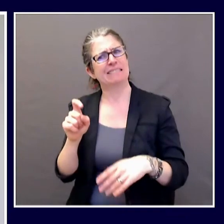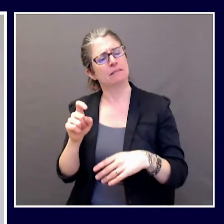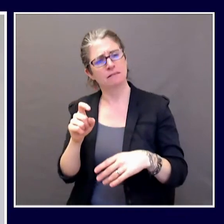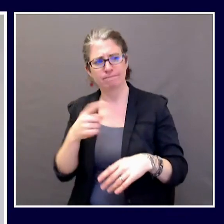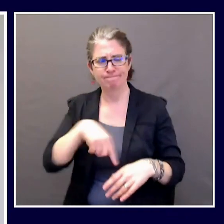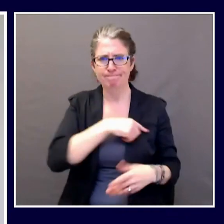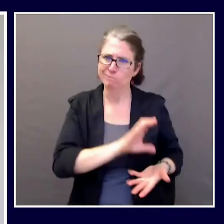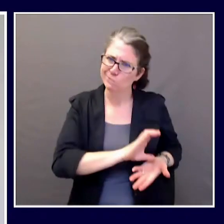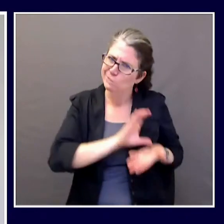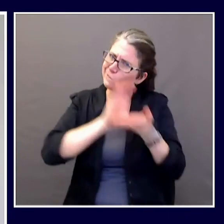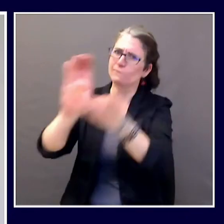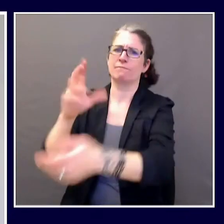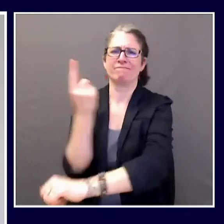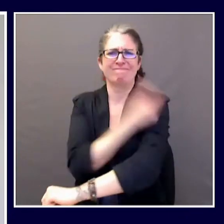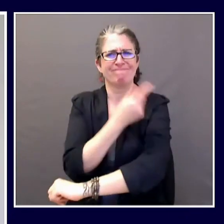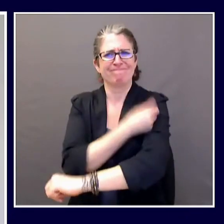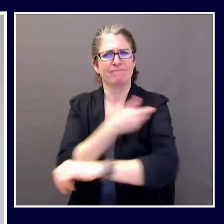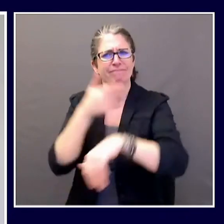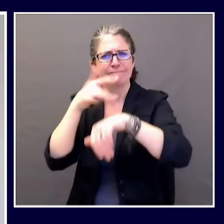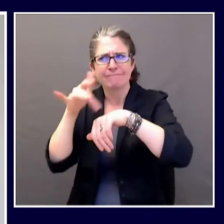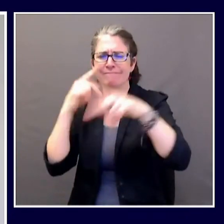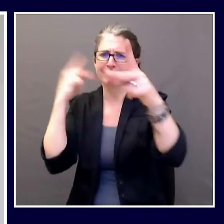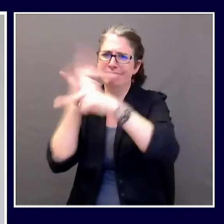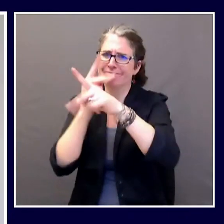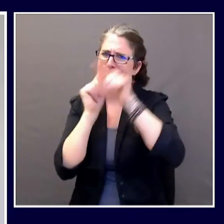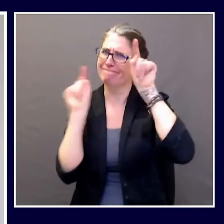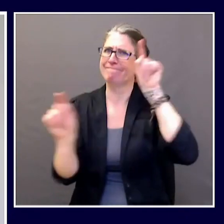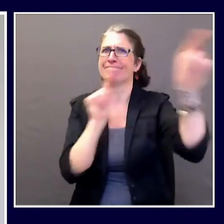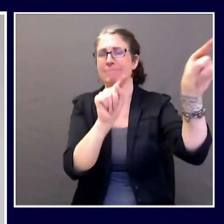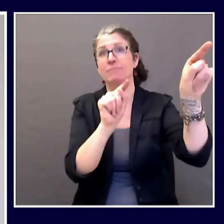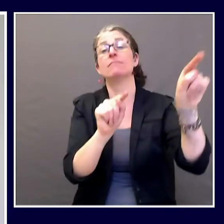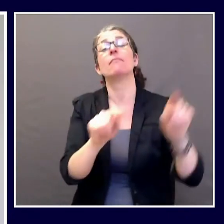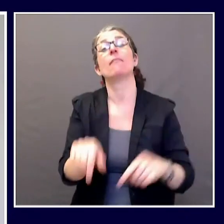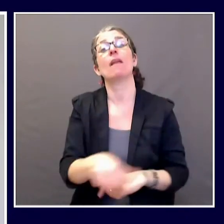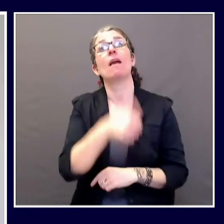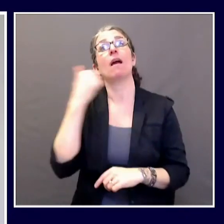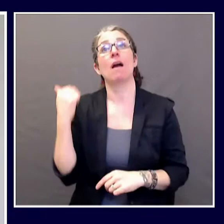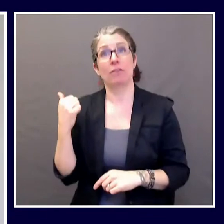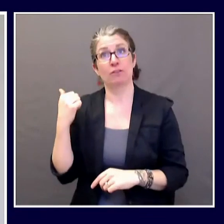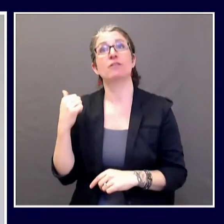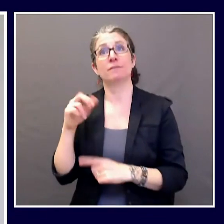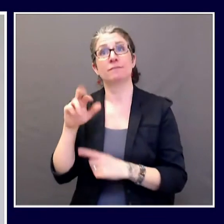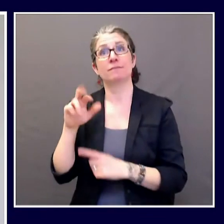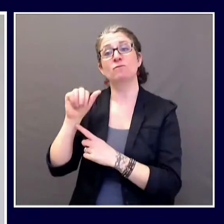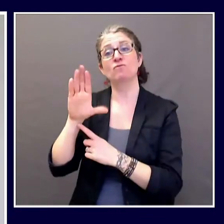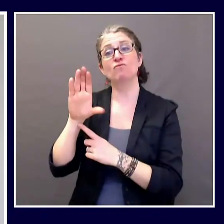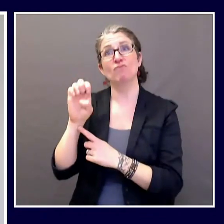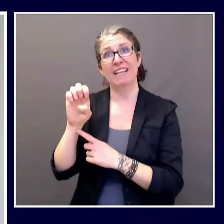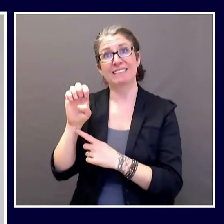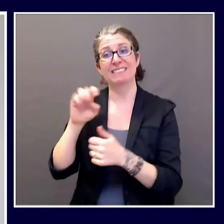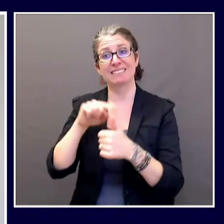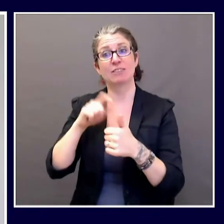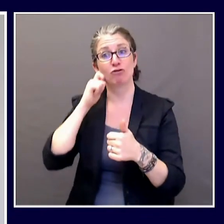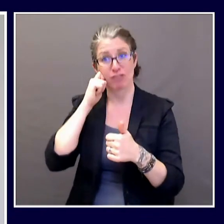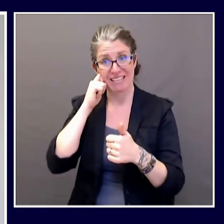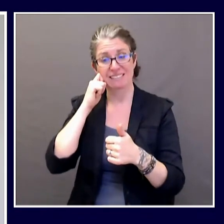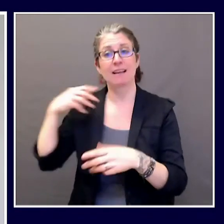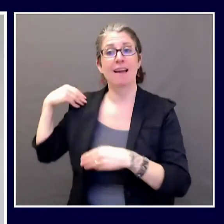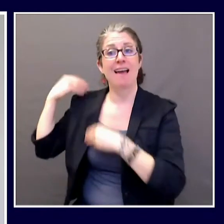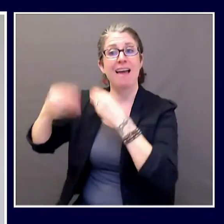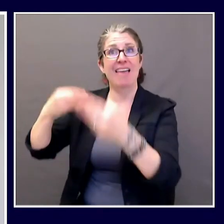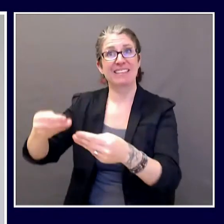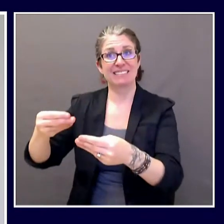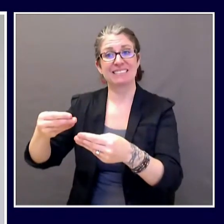minorities who have endured quite a bit throughout the pandemic, and we don't want to replicate those concerns or those disparities as we move